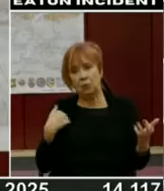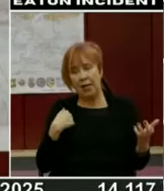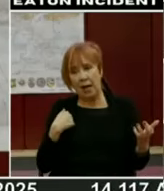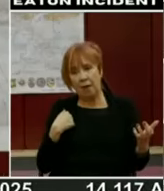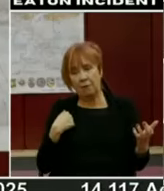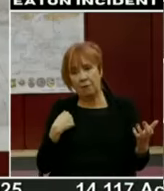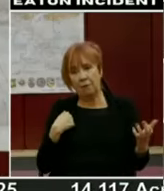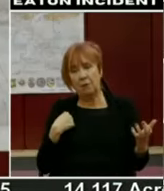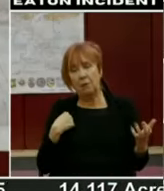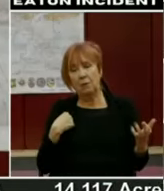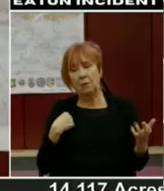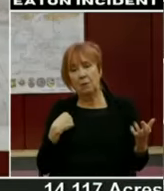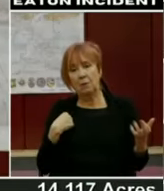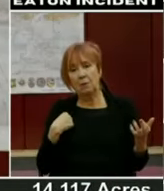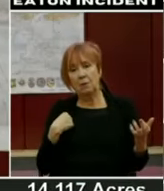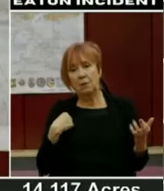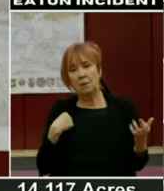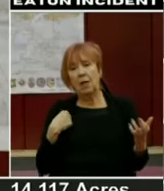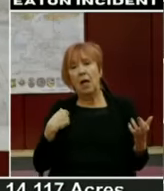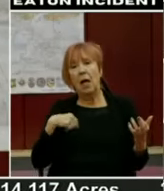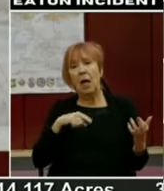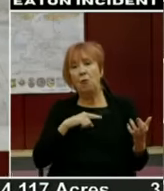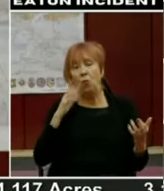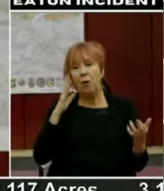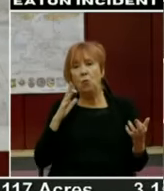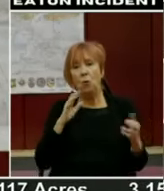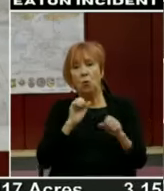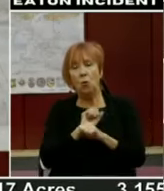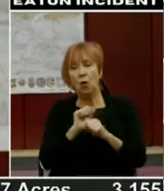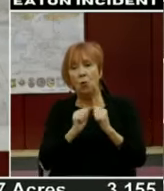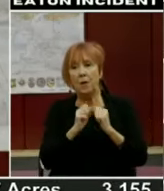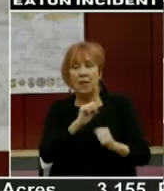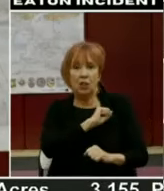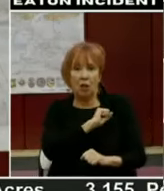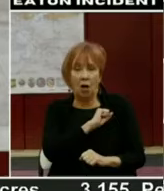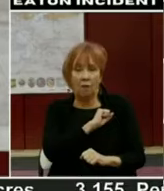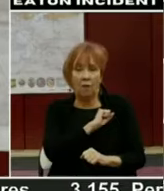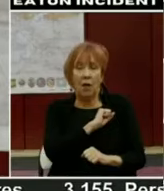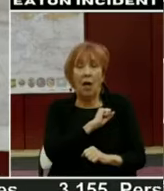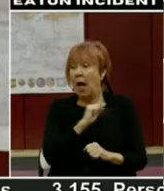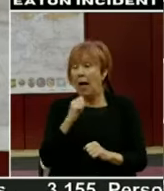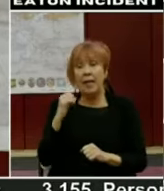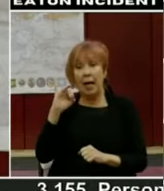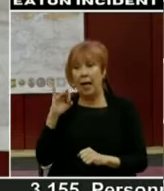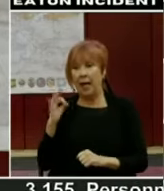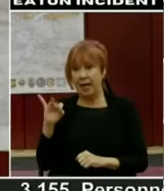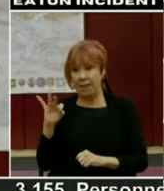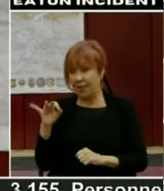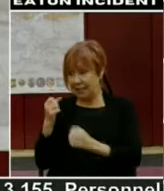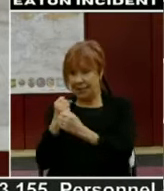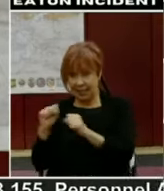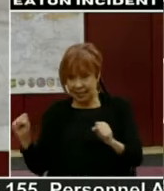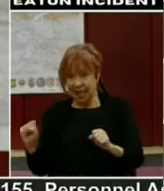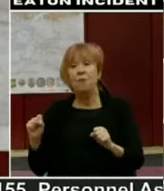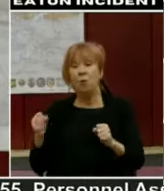Pasadena Police Department partnering with the sheriff, if it's safe, to help provide some of those escorts. Thank